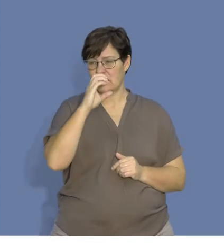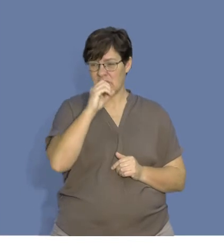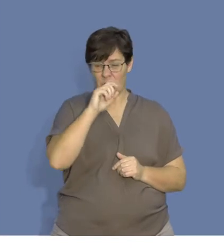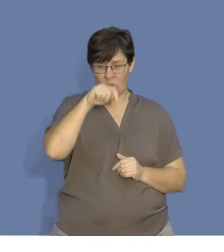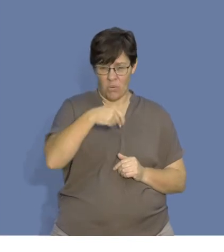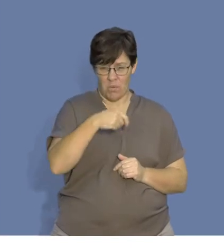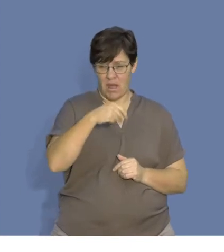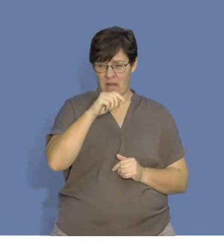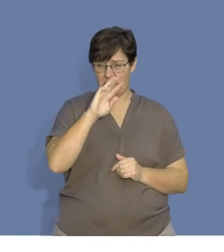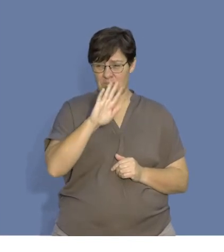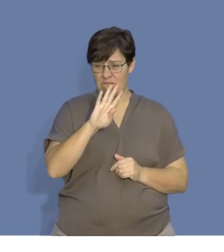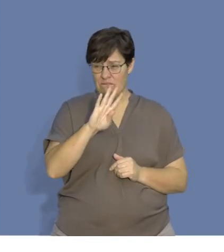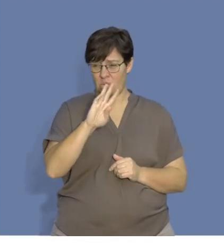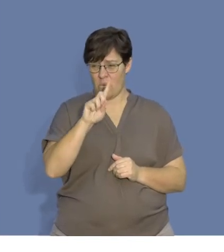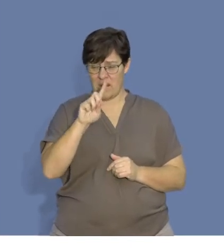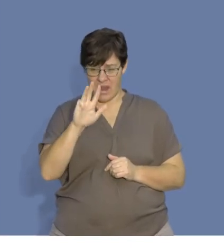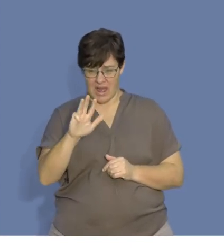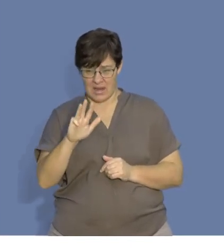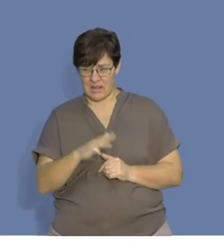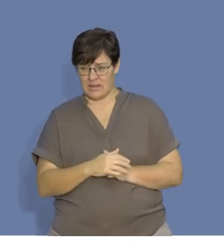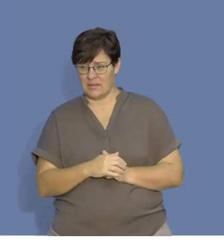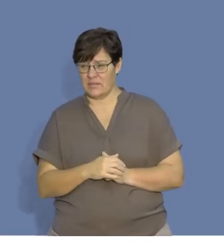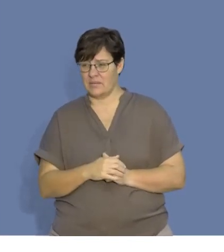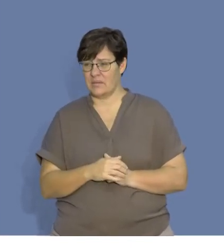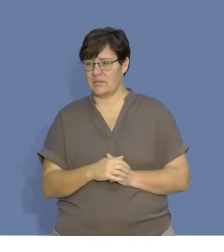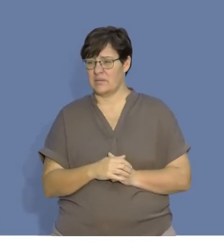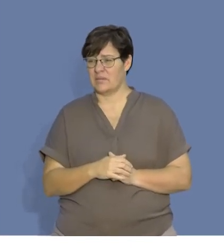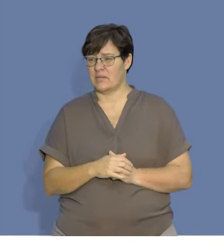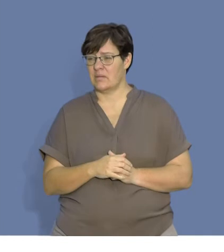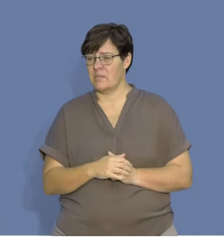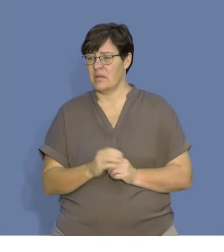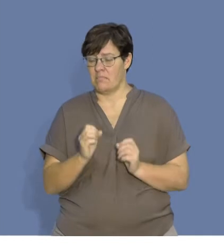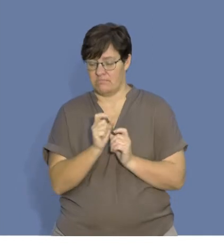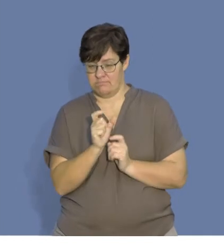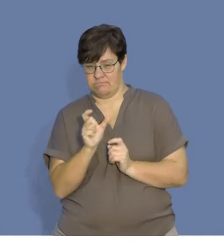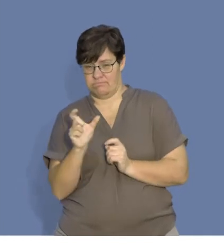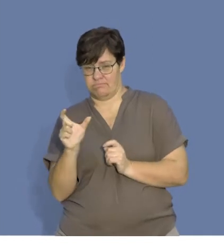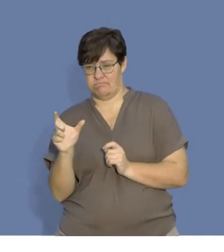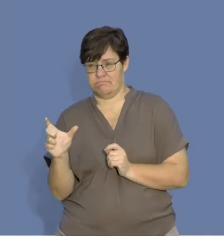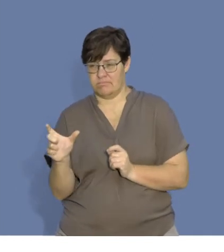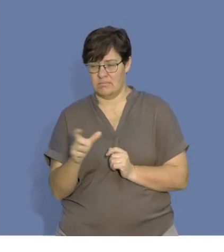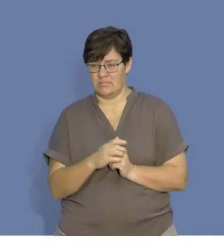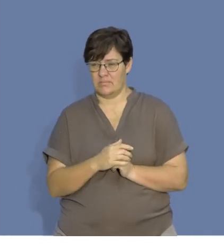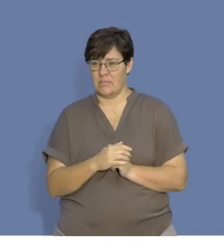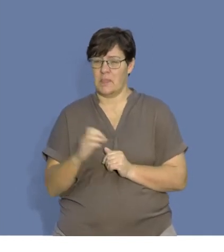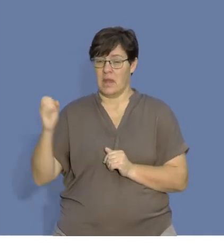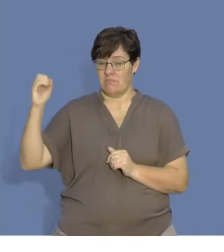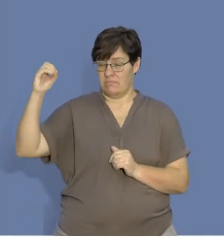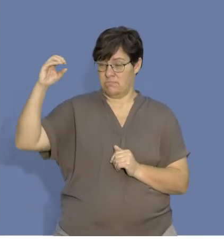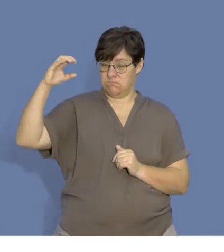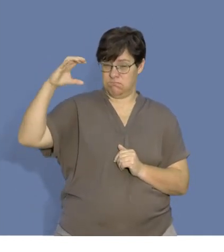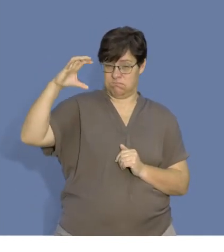small compared to what it was with sodium. I can make the current bigger by making the light